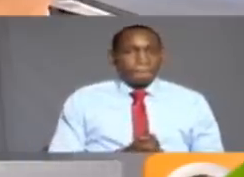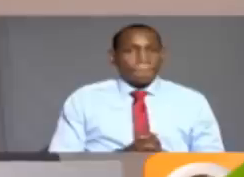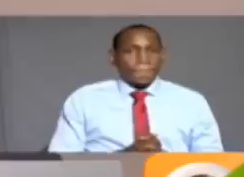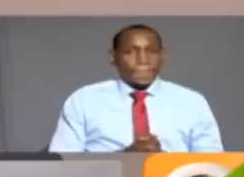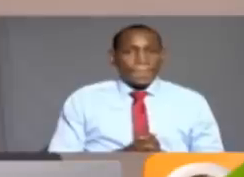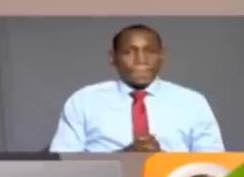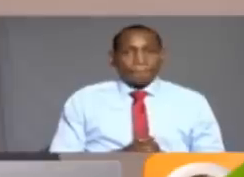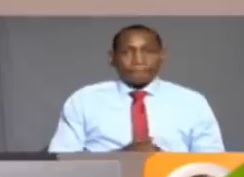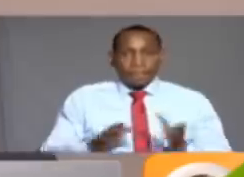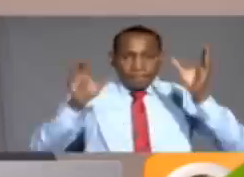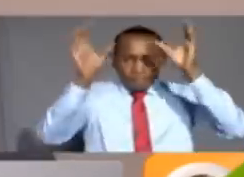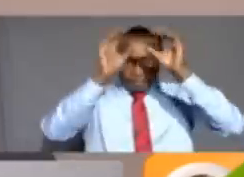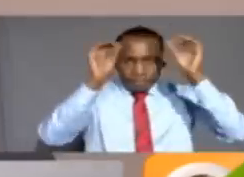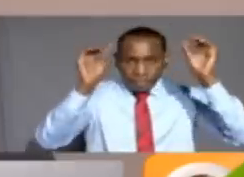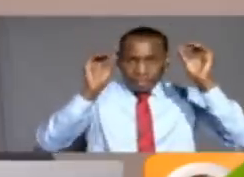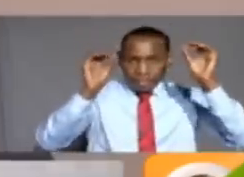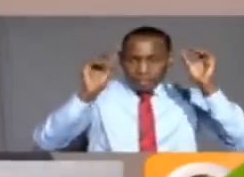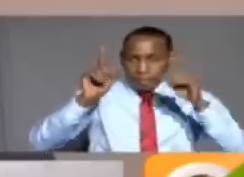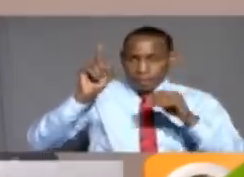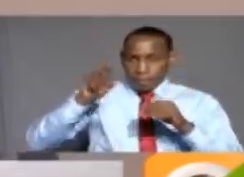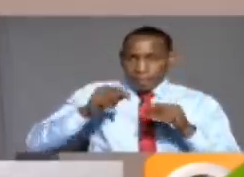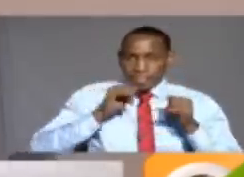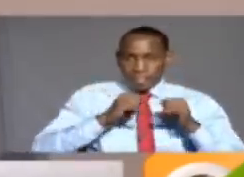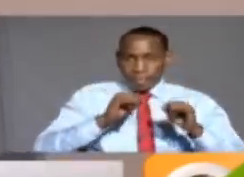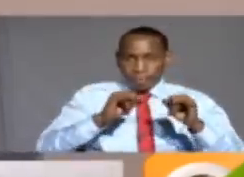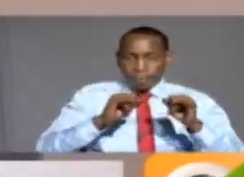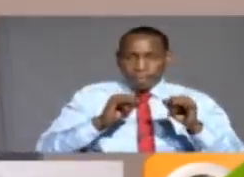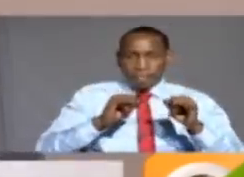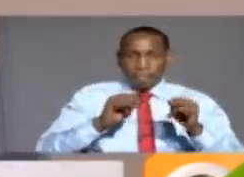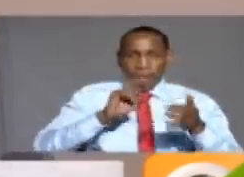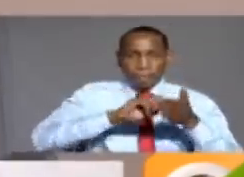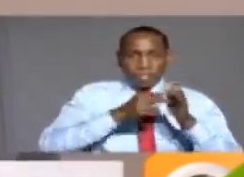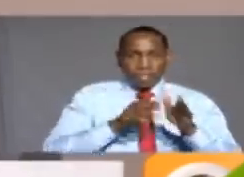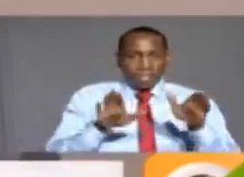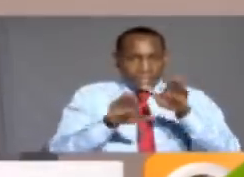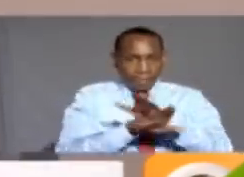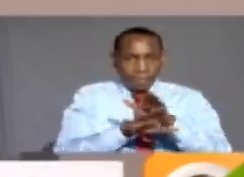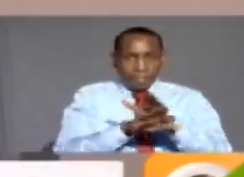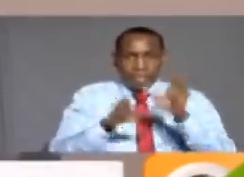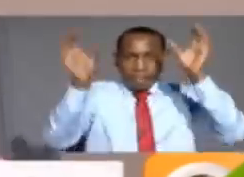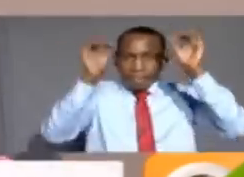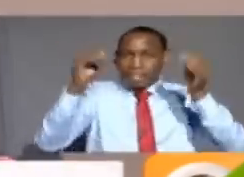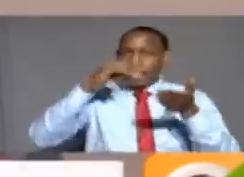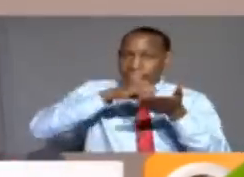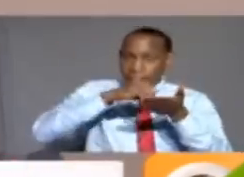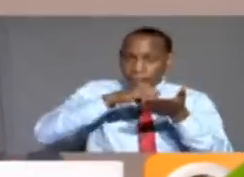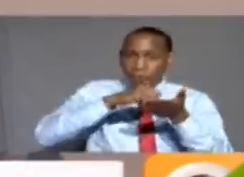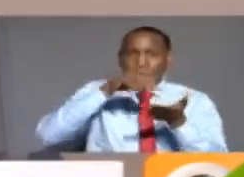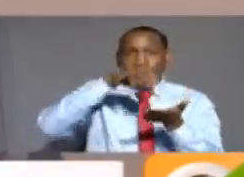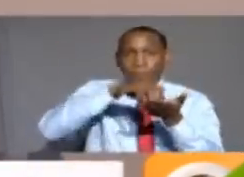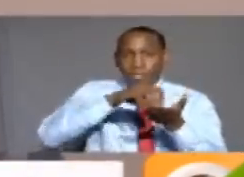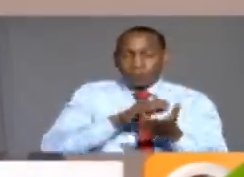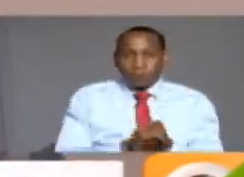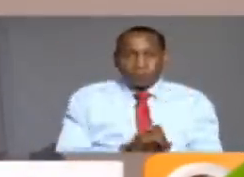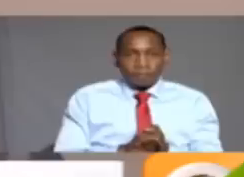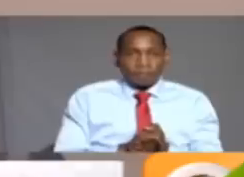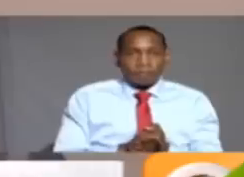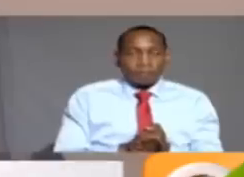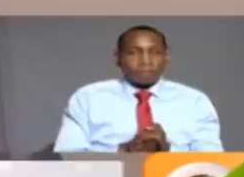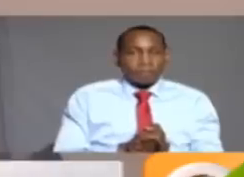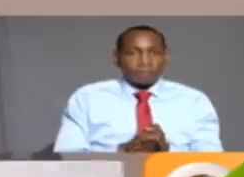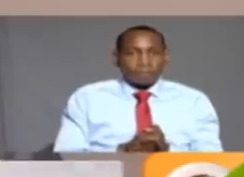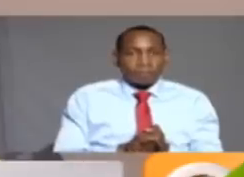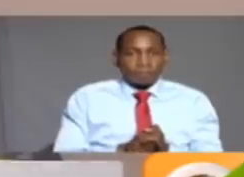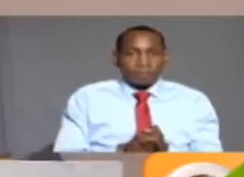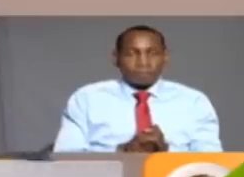The executive is supposed to implement projects. Yes. The deputy president is part of the executive. Okay. So his launching, Lily, is